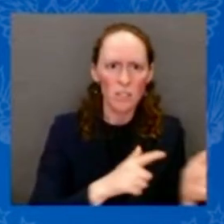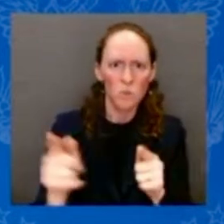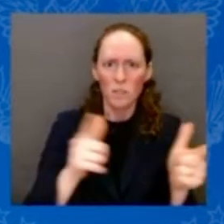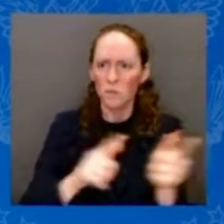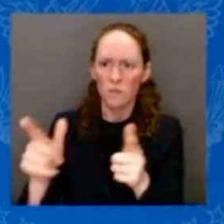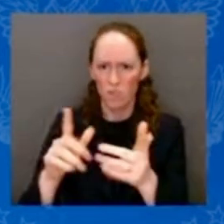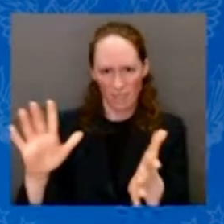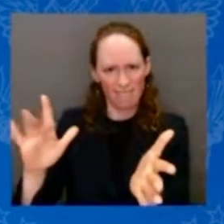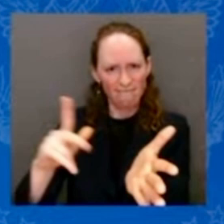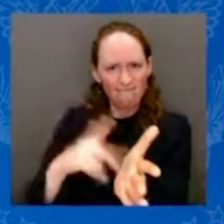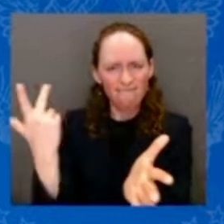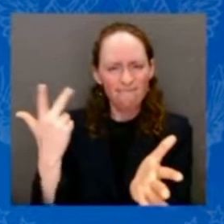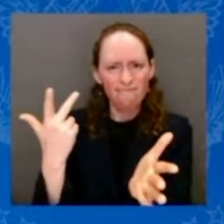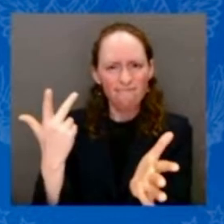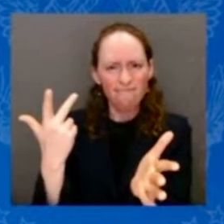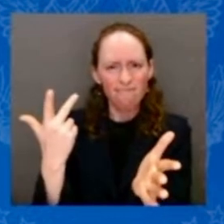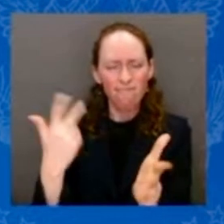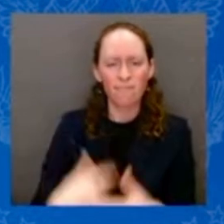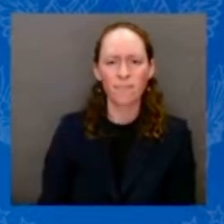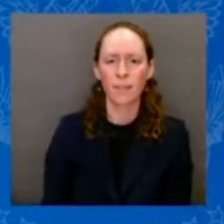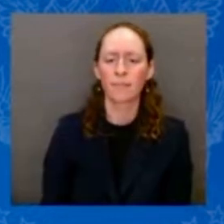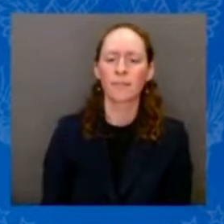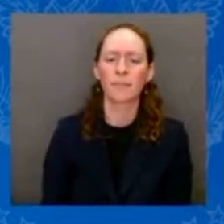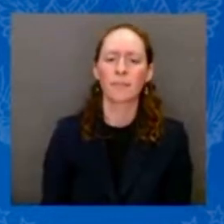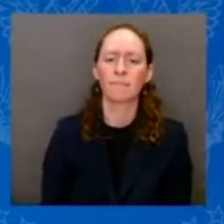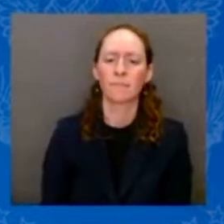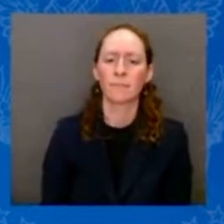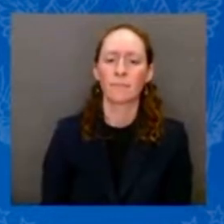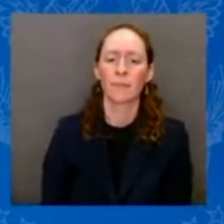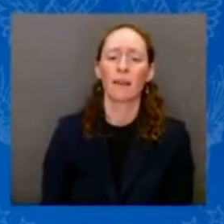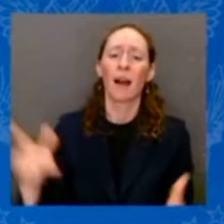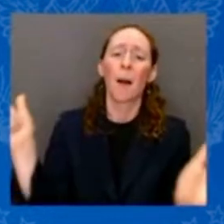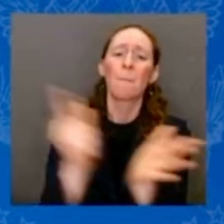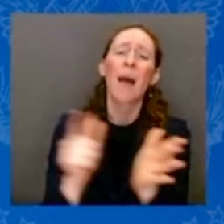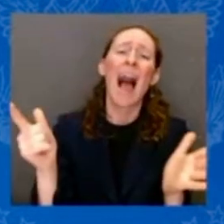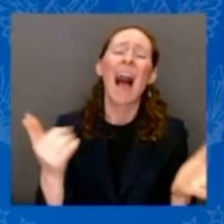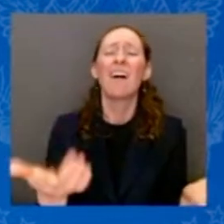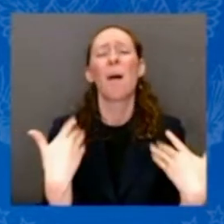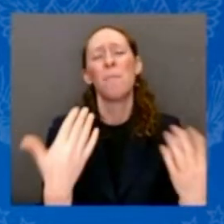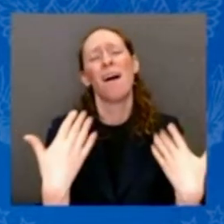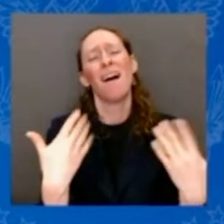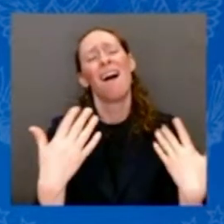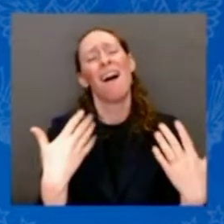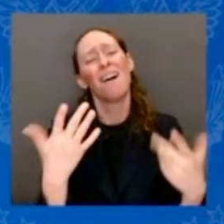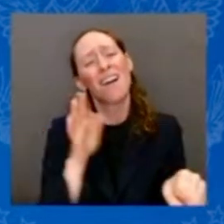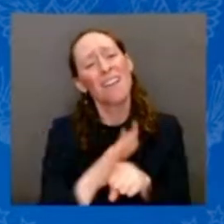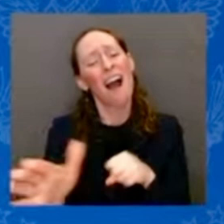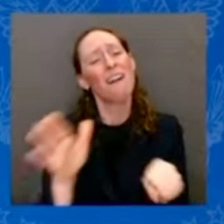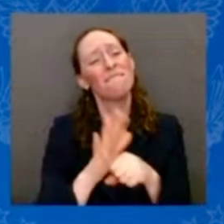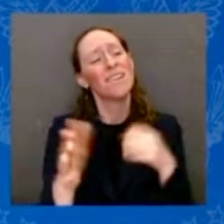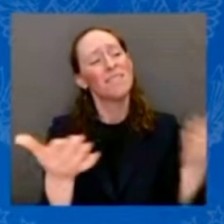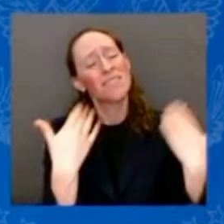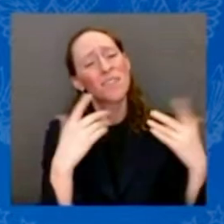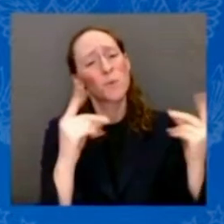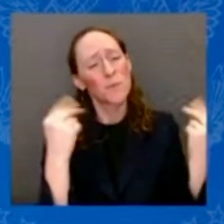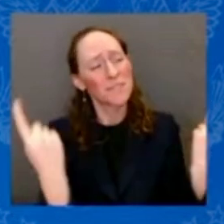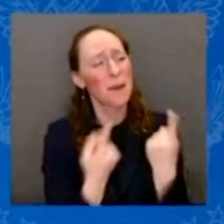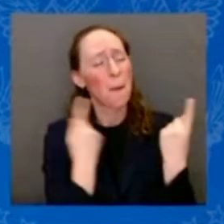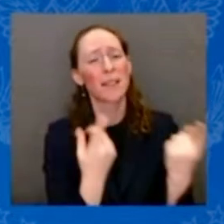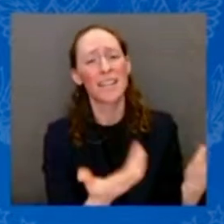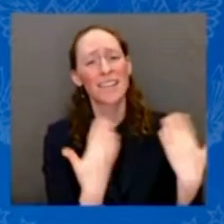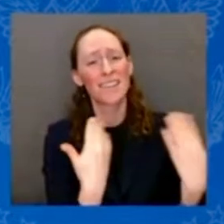assault weapons. Ban them again. Do it now. Enough. Do something. Do something big.